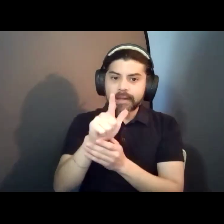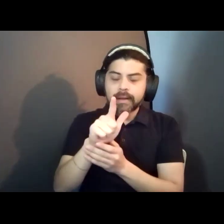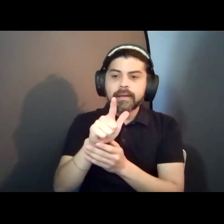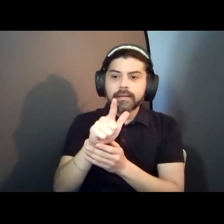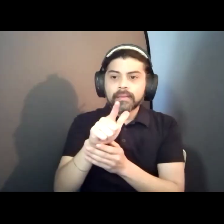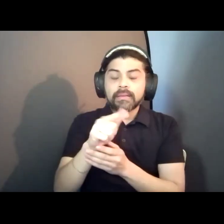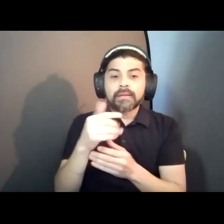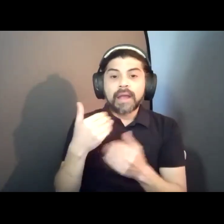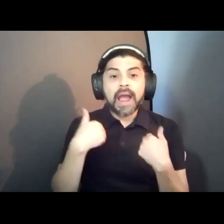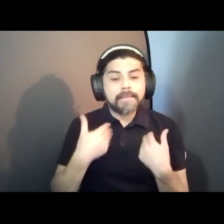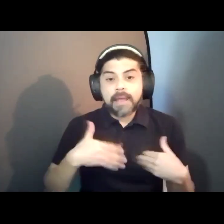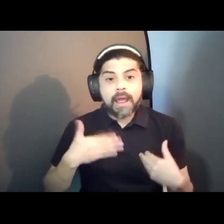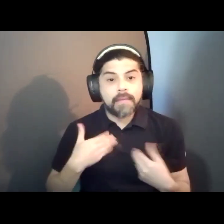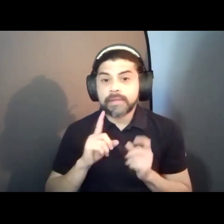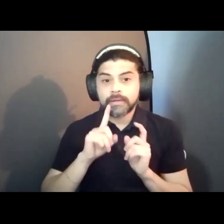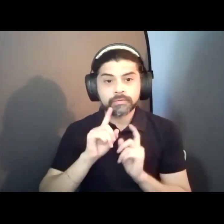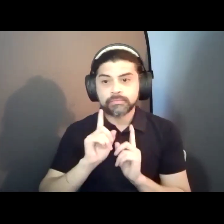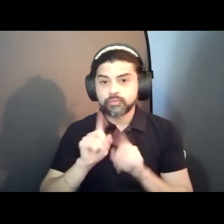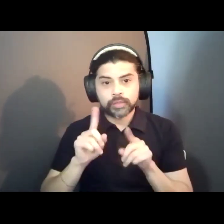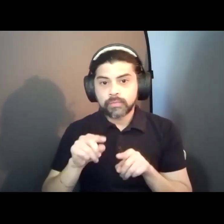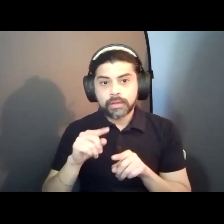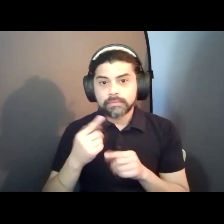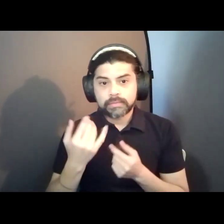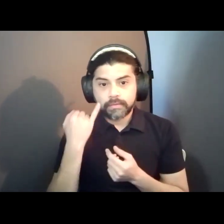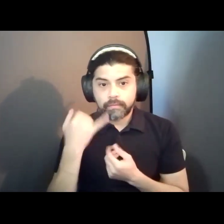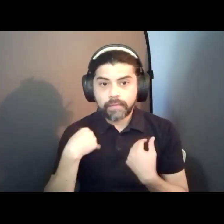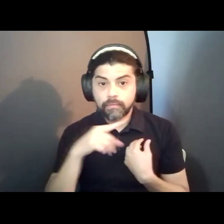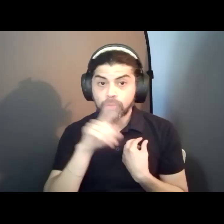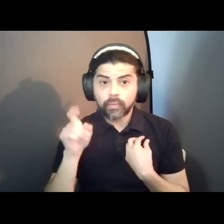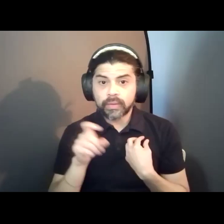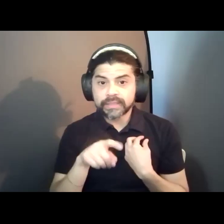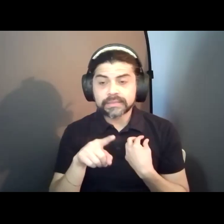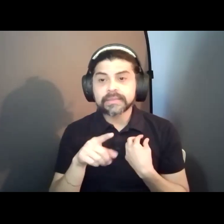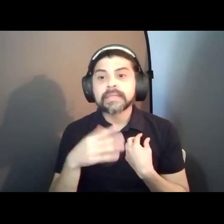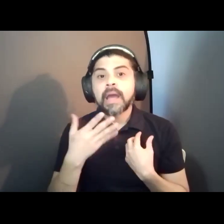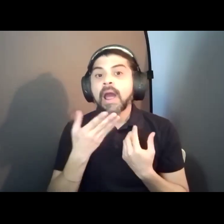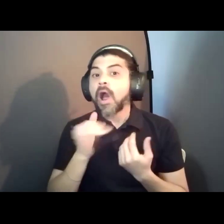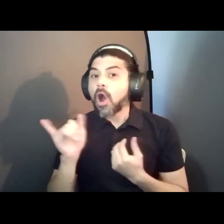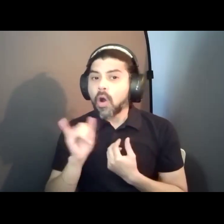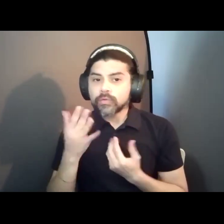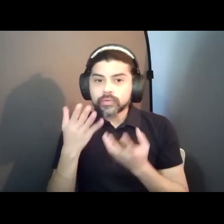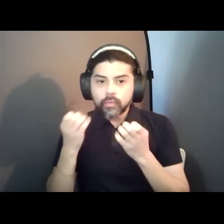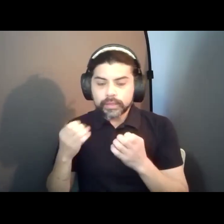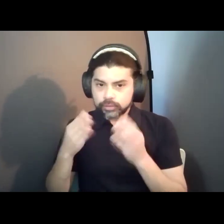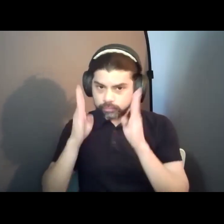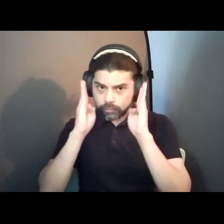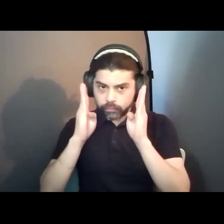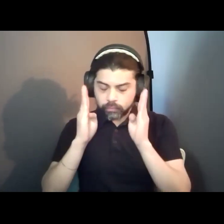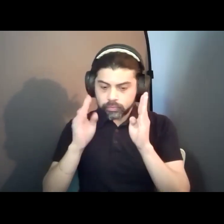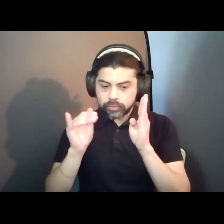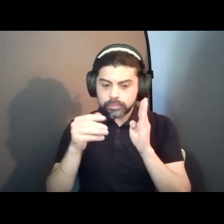We also, though, I want to draw your attention to that we have